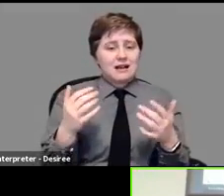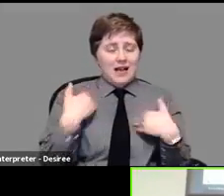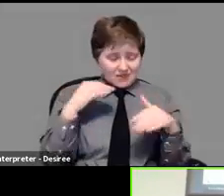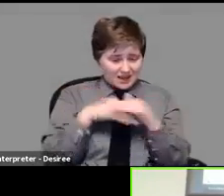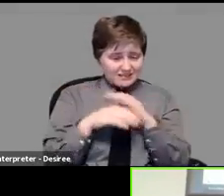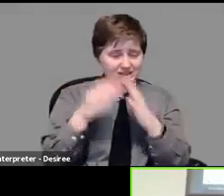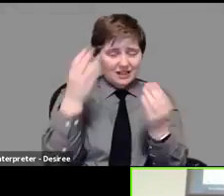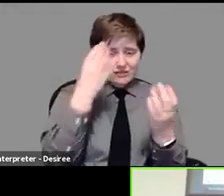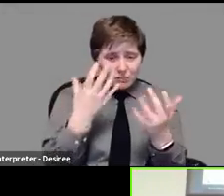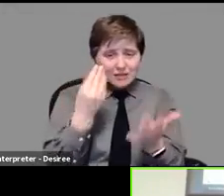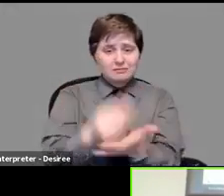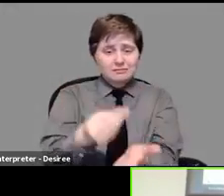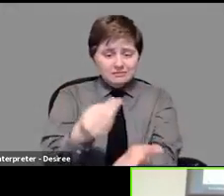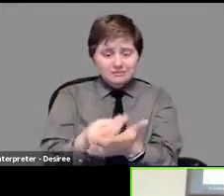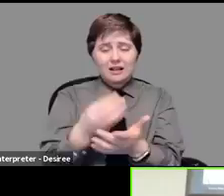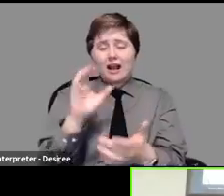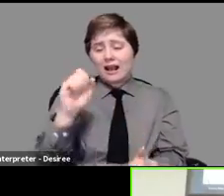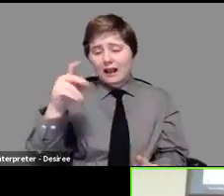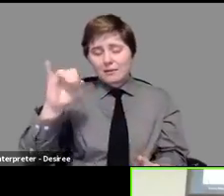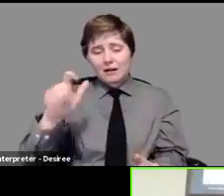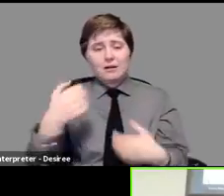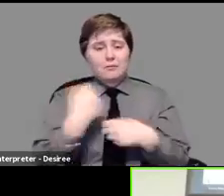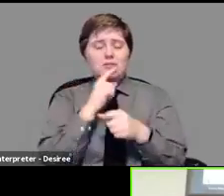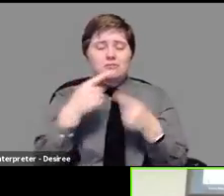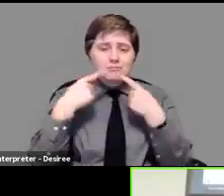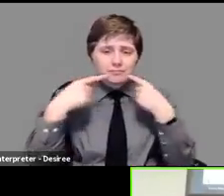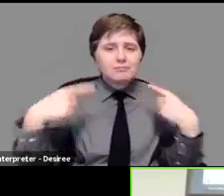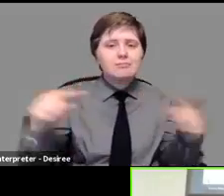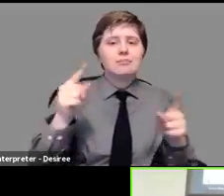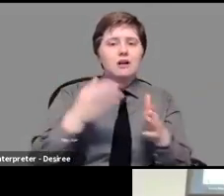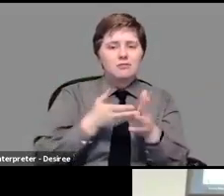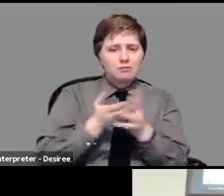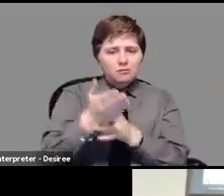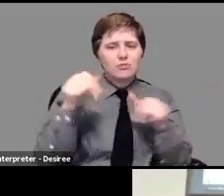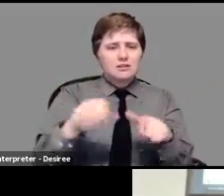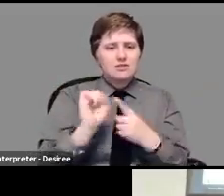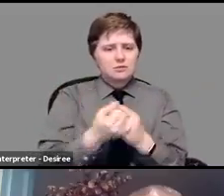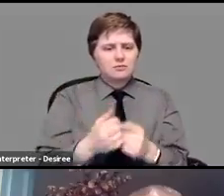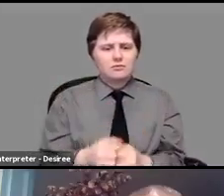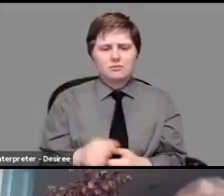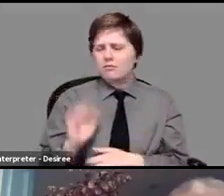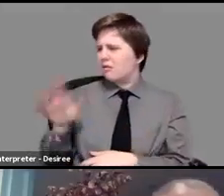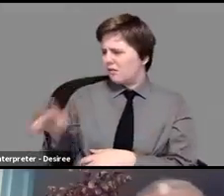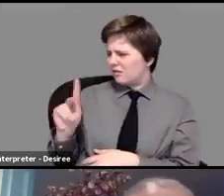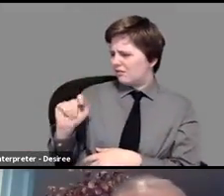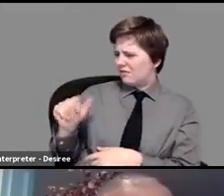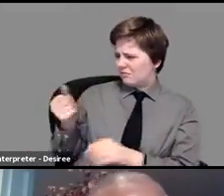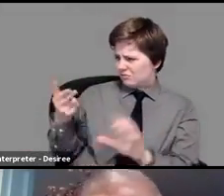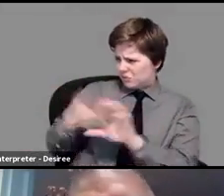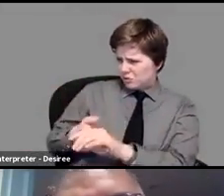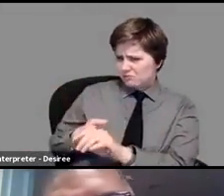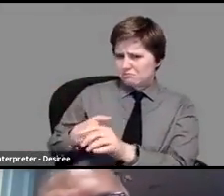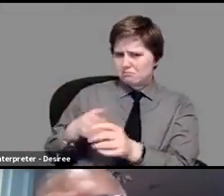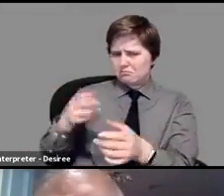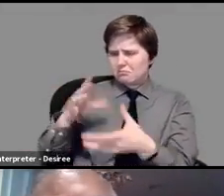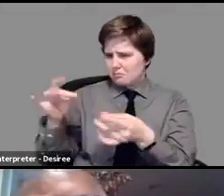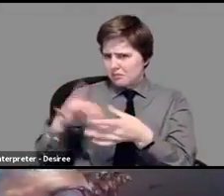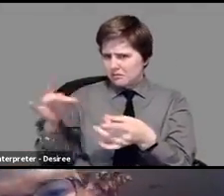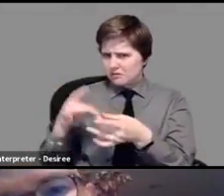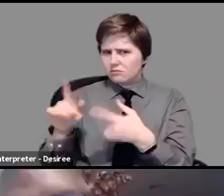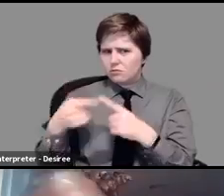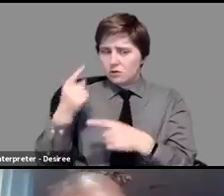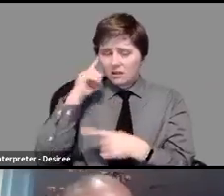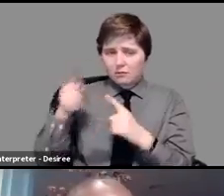to information and the capital to make sure that they can make it through on the other end. Kalak, can you jump in on that? Because he had mentioned, like when you think